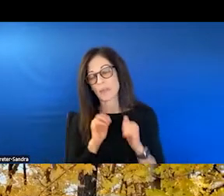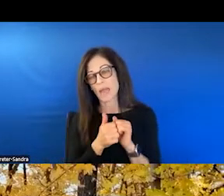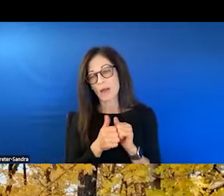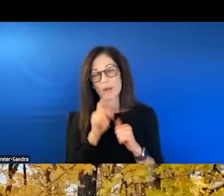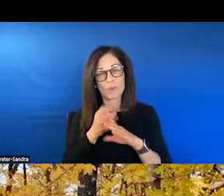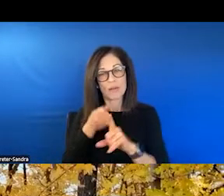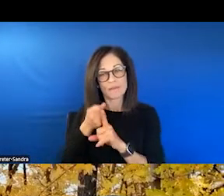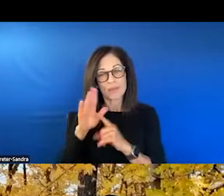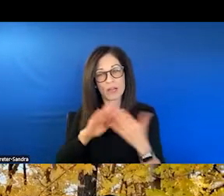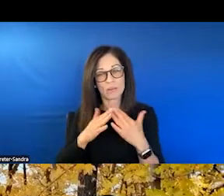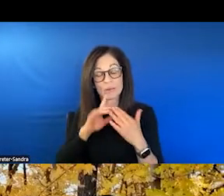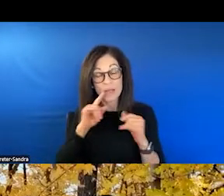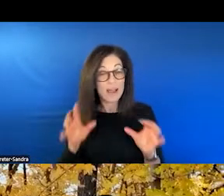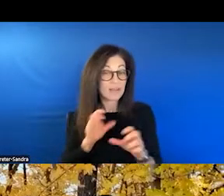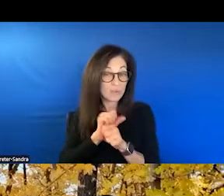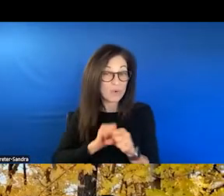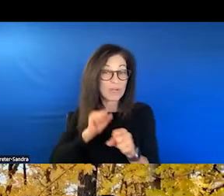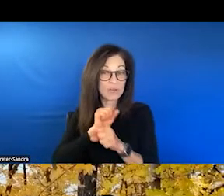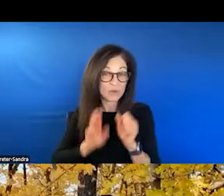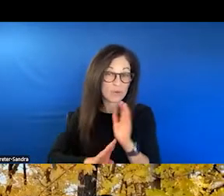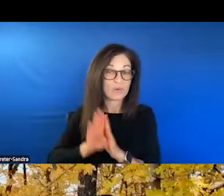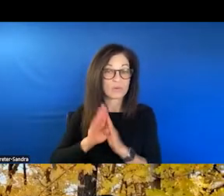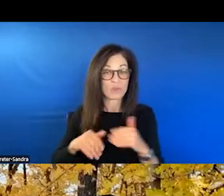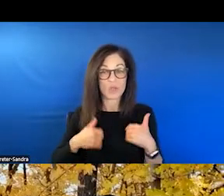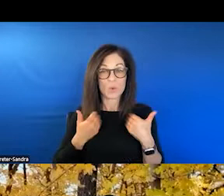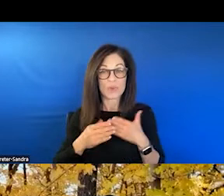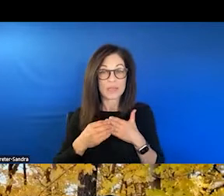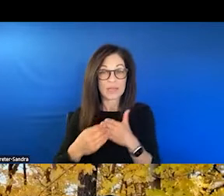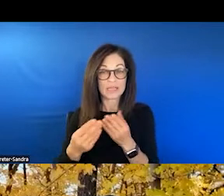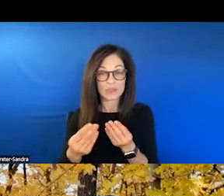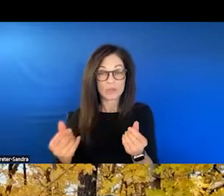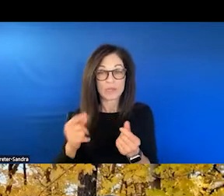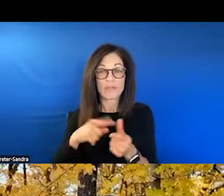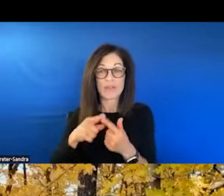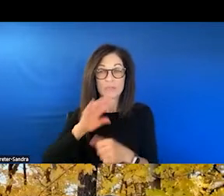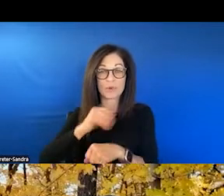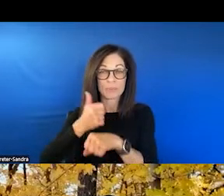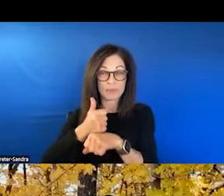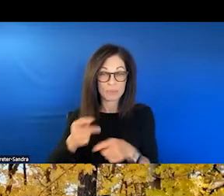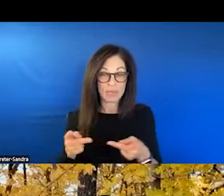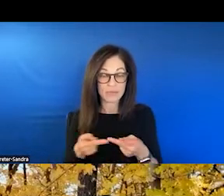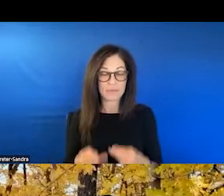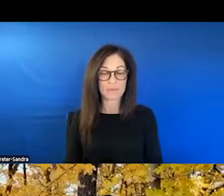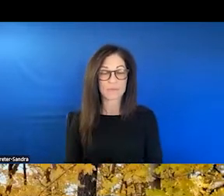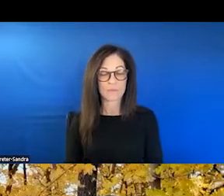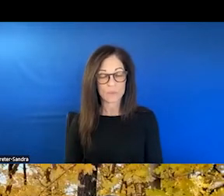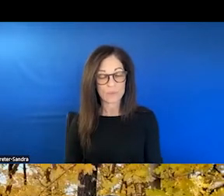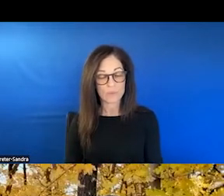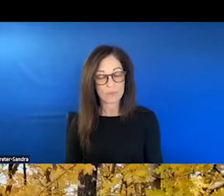and actively working on developing youth-led solutions and putting those into place. Next slide,